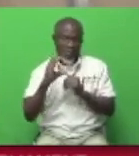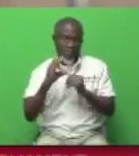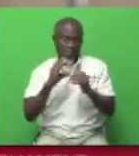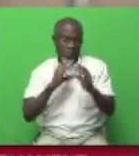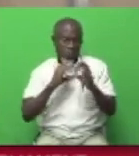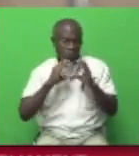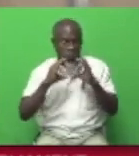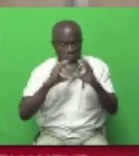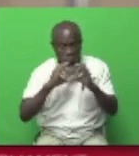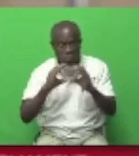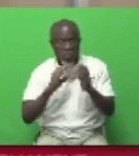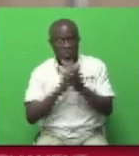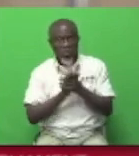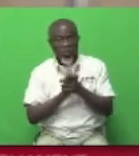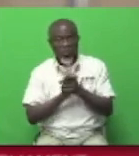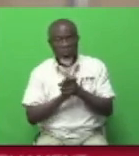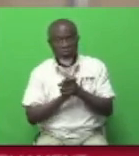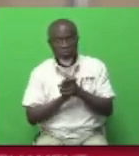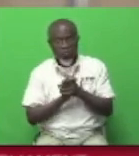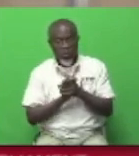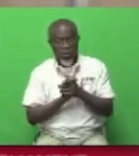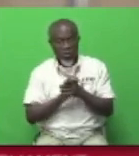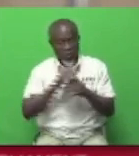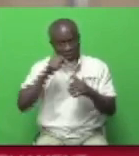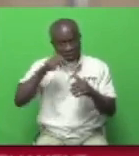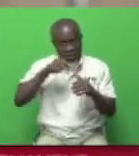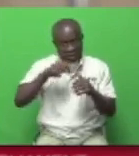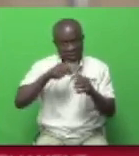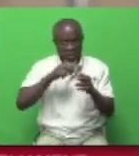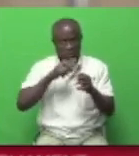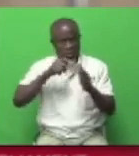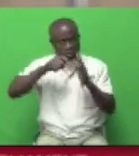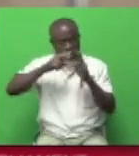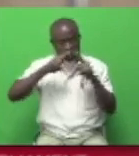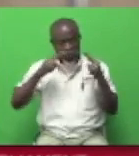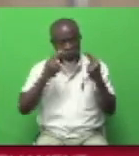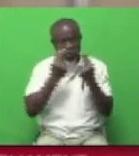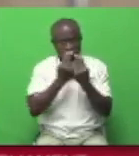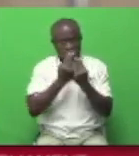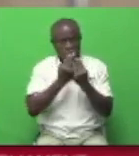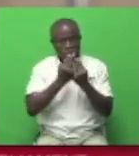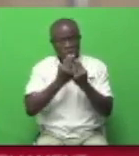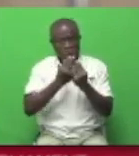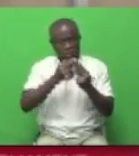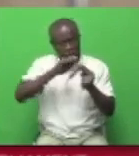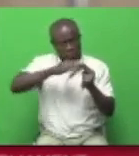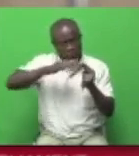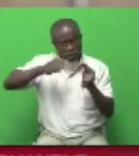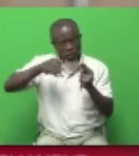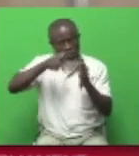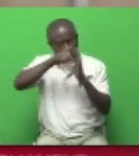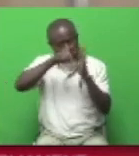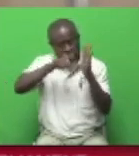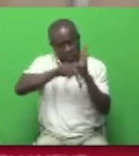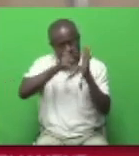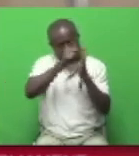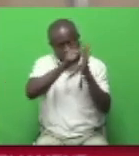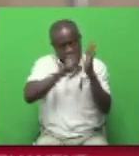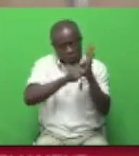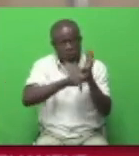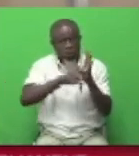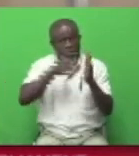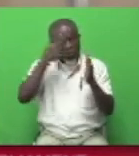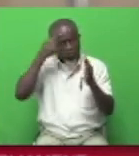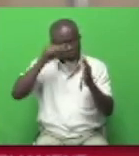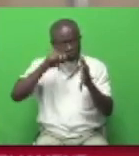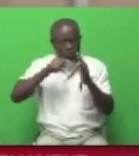voyeurism in particularly. This unit was very instrumental in the orchestrating, creating the policy and the law as it relates